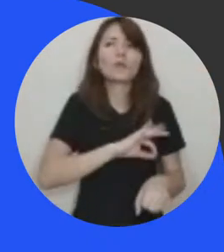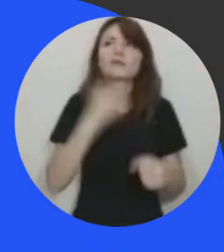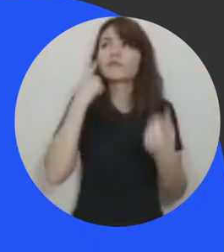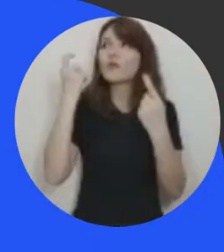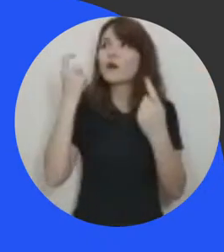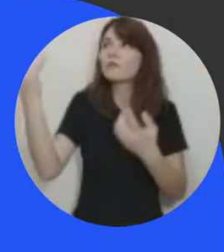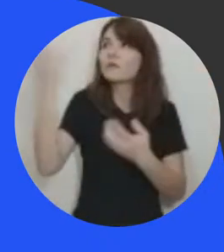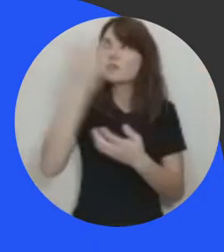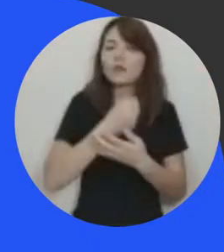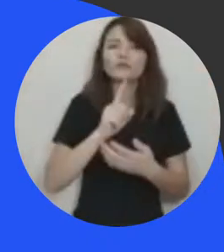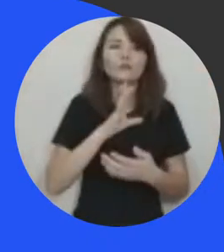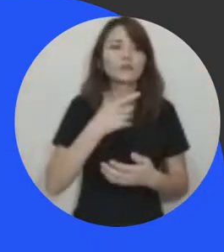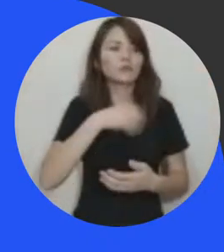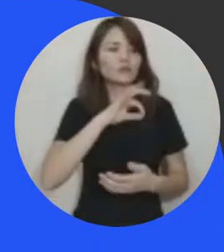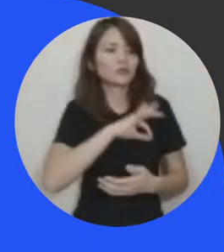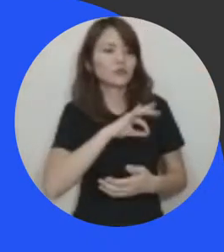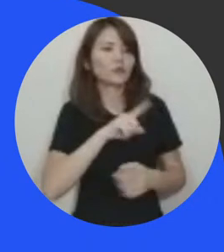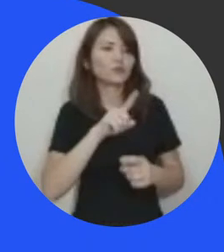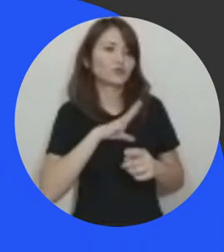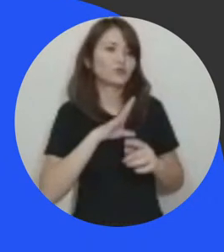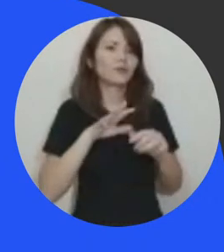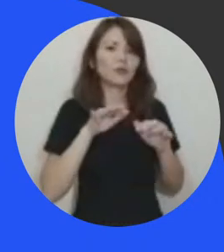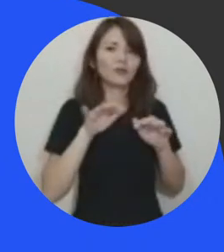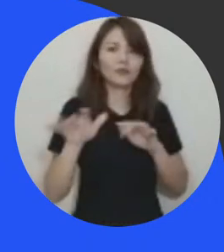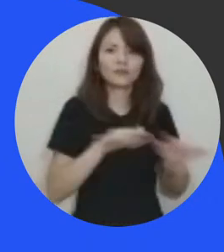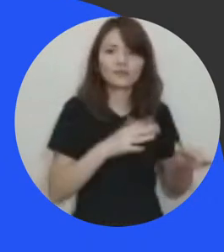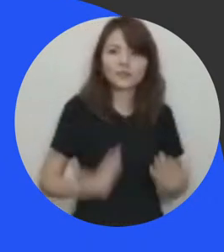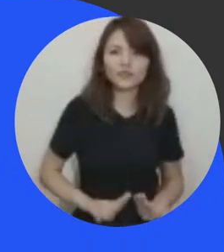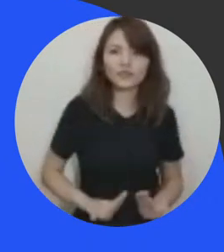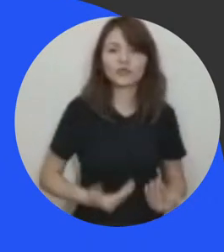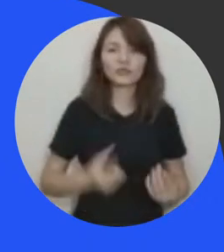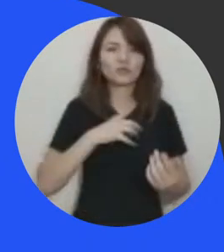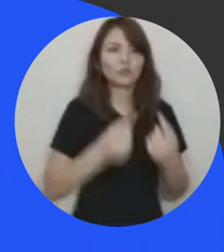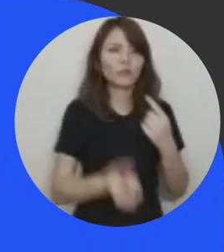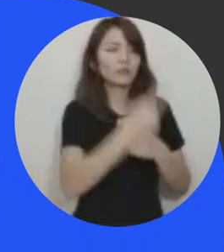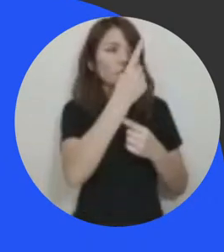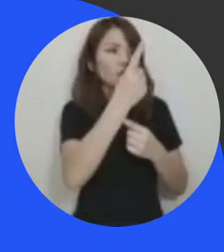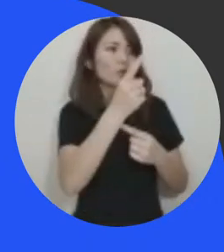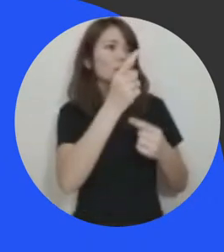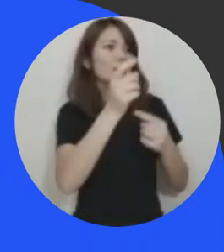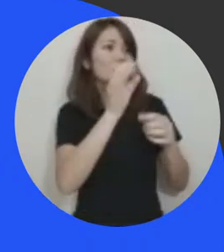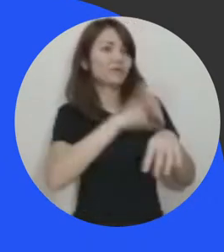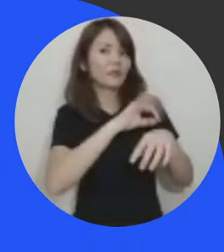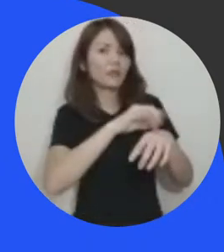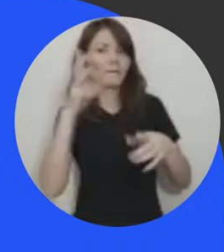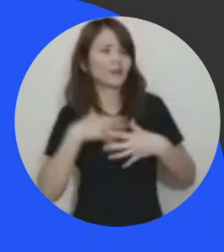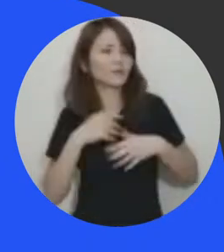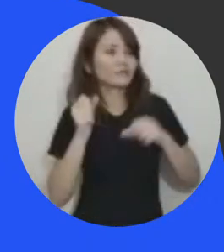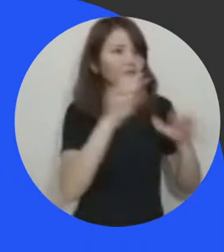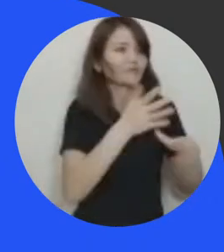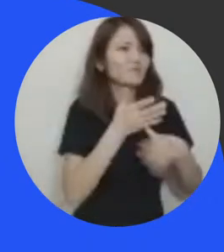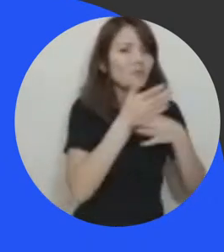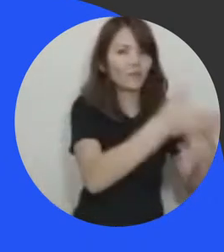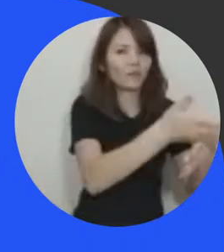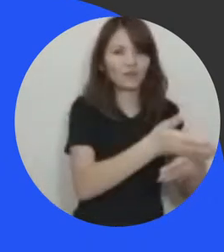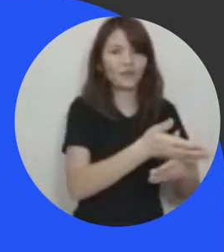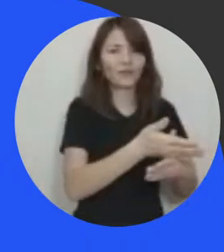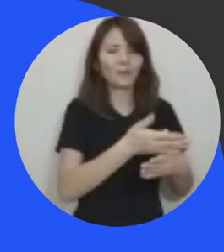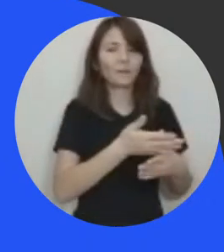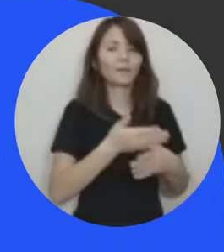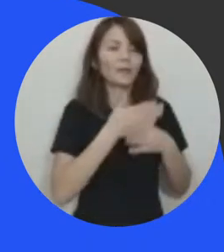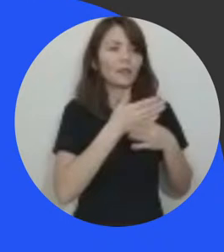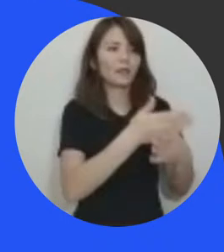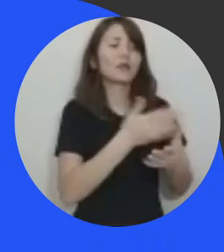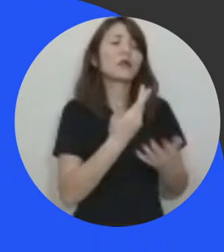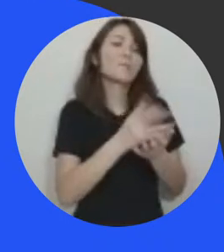local outbreaks and support efforts to control the virus? And so I'm going to give you an example that covers each